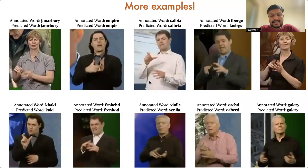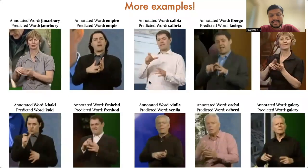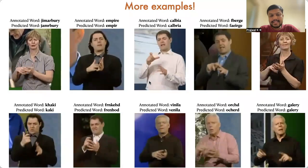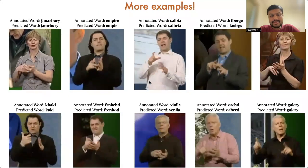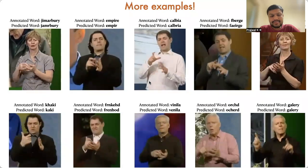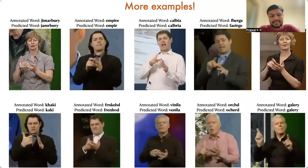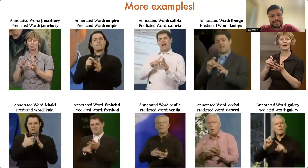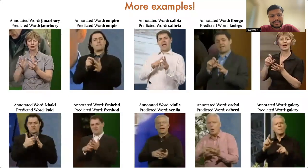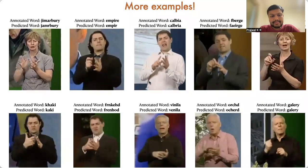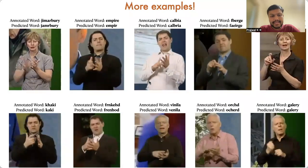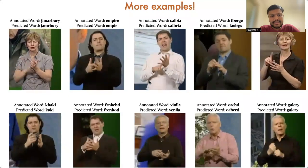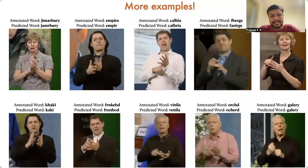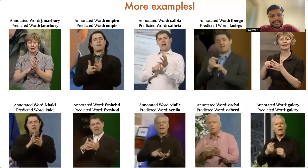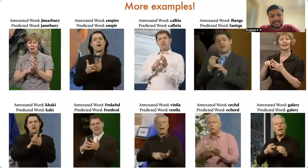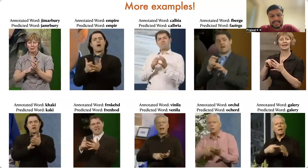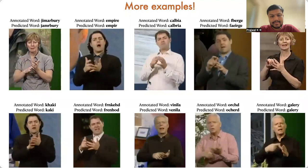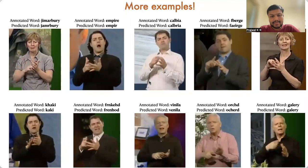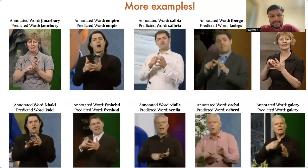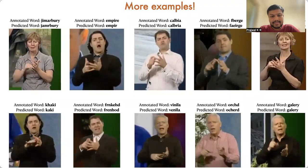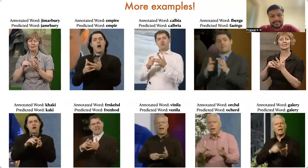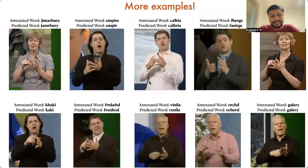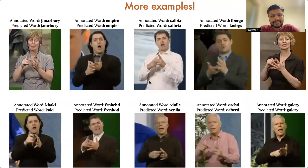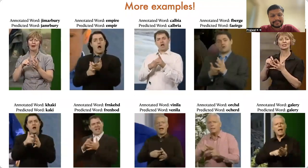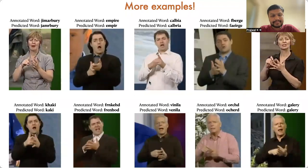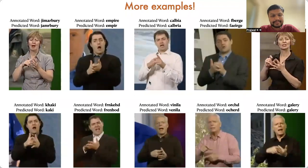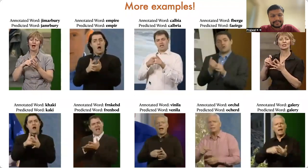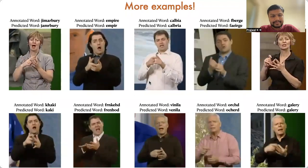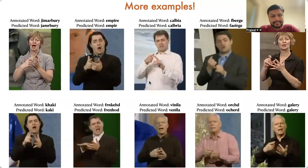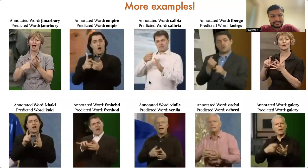And here is a collection of many results just put together.